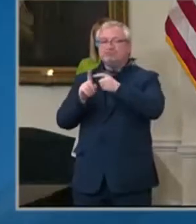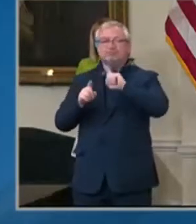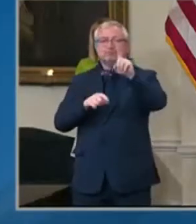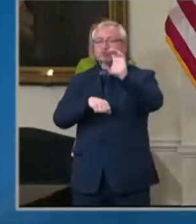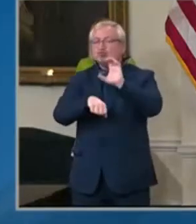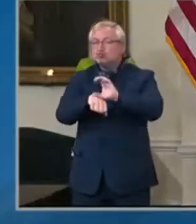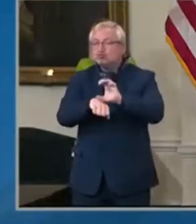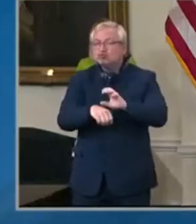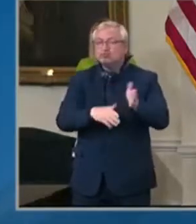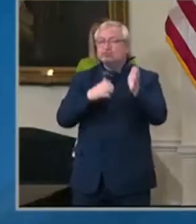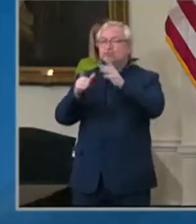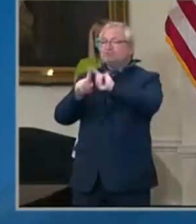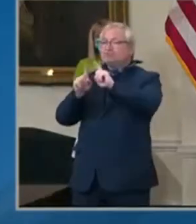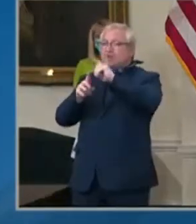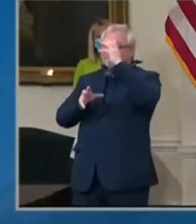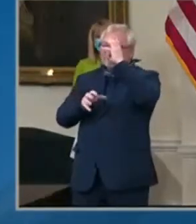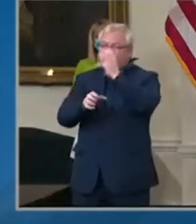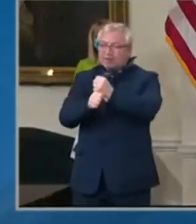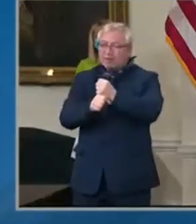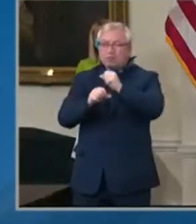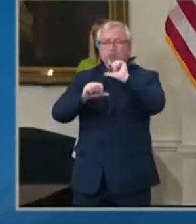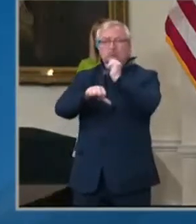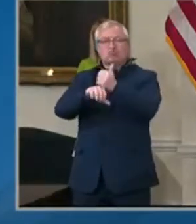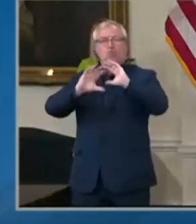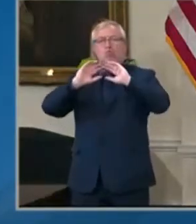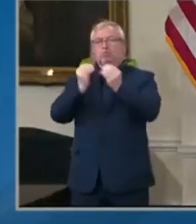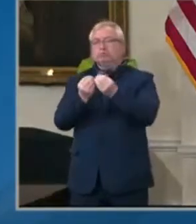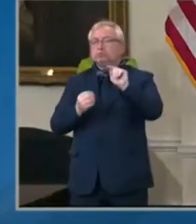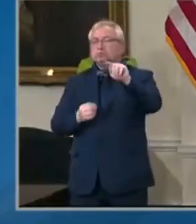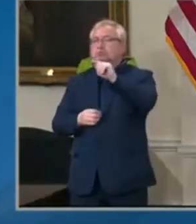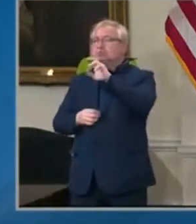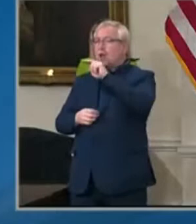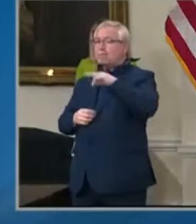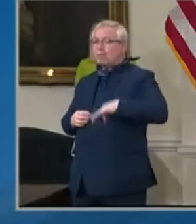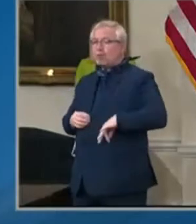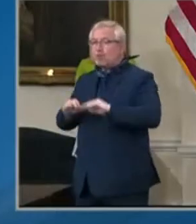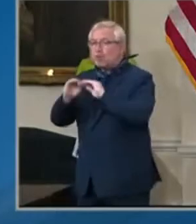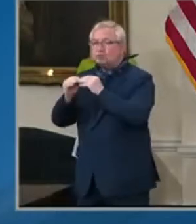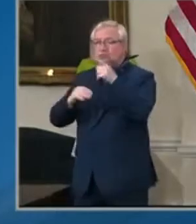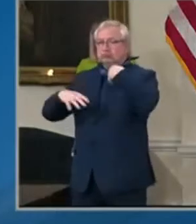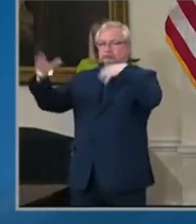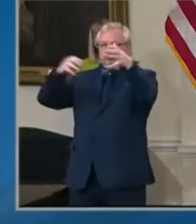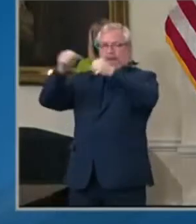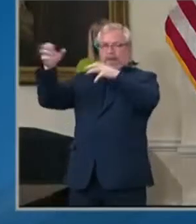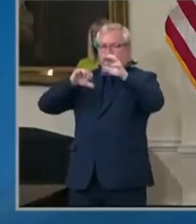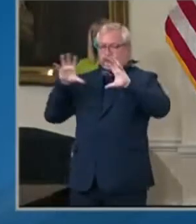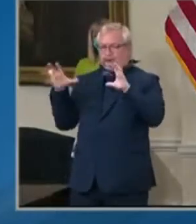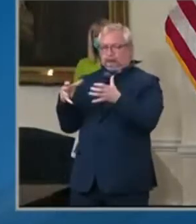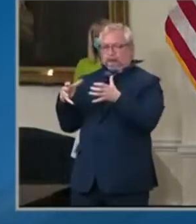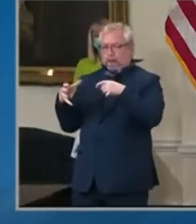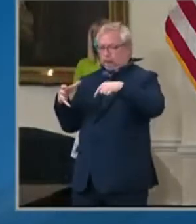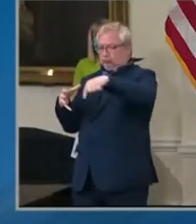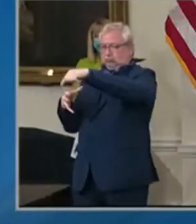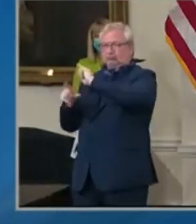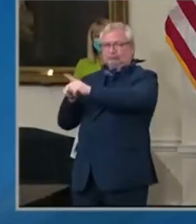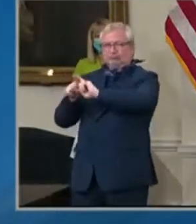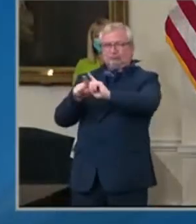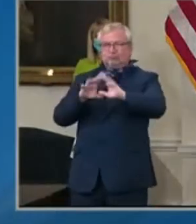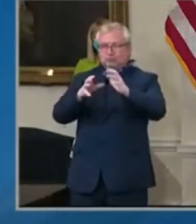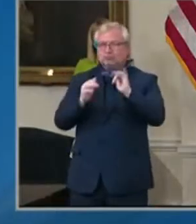faith-based organizations, service organizations, and nonprofits, are developing plans with